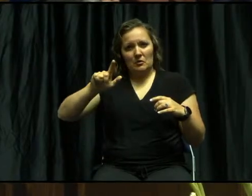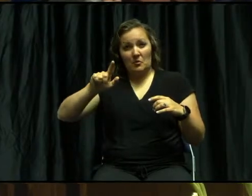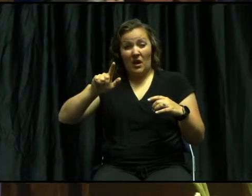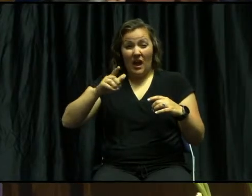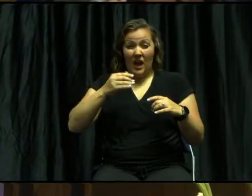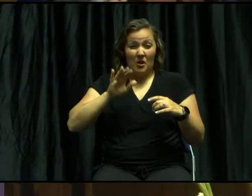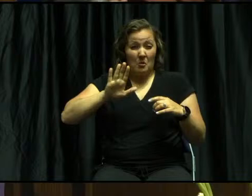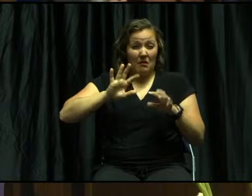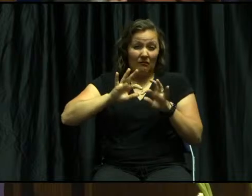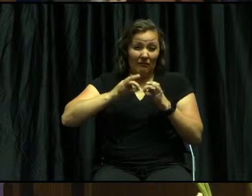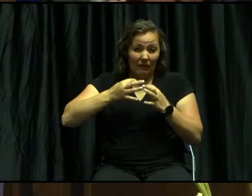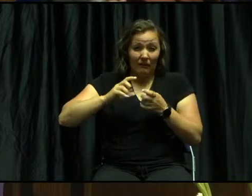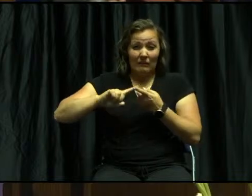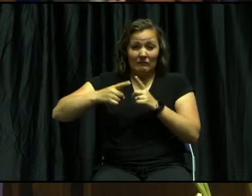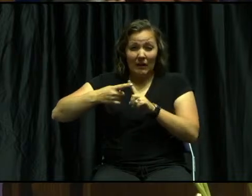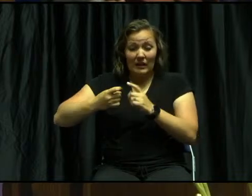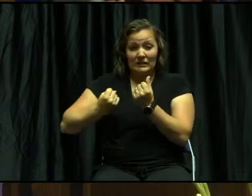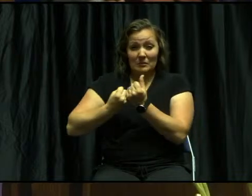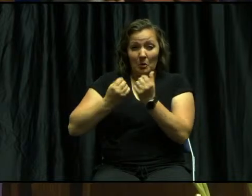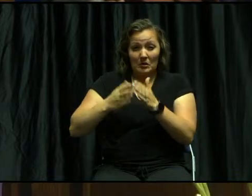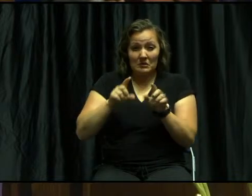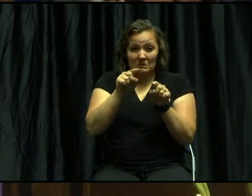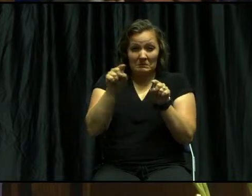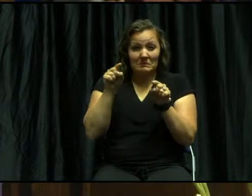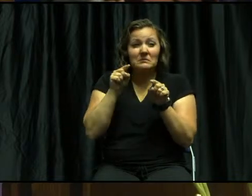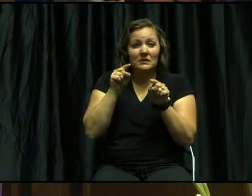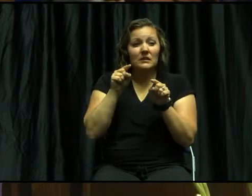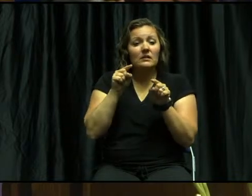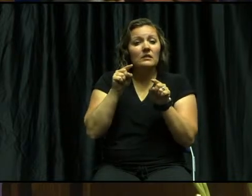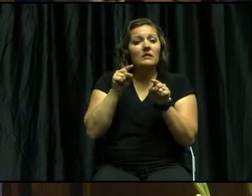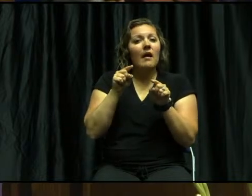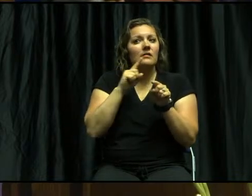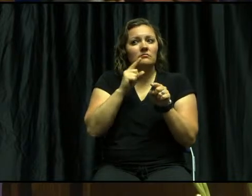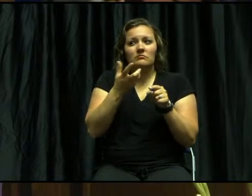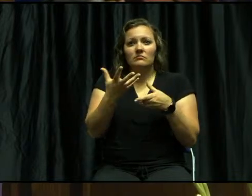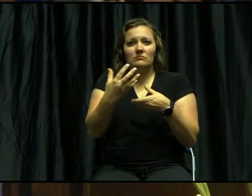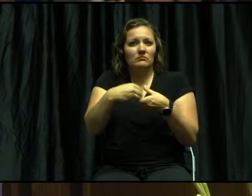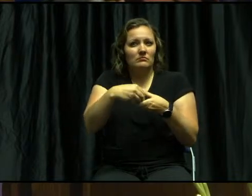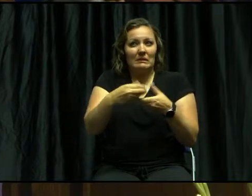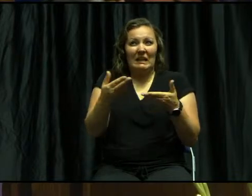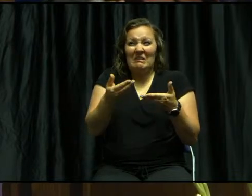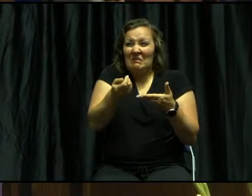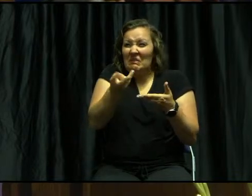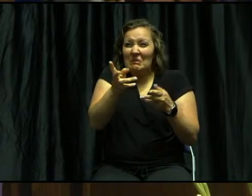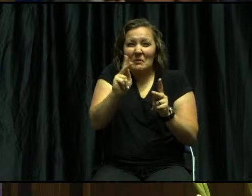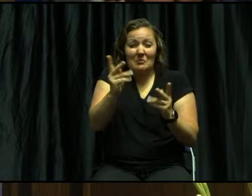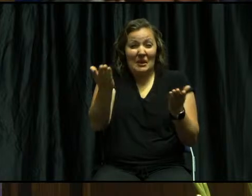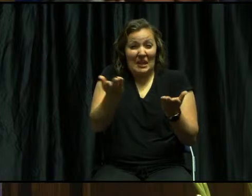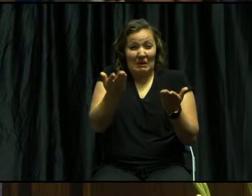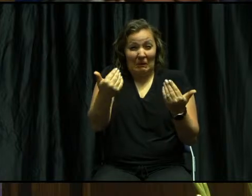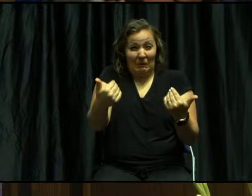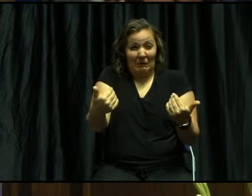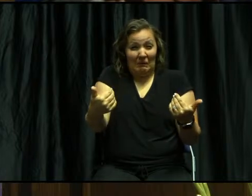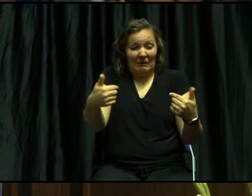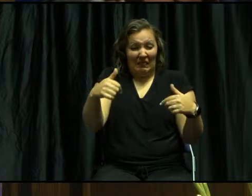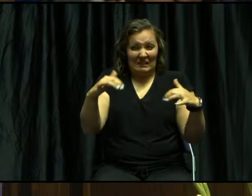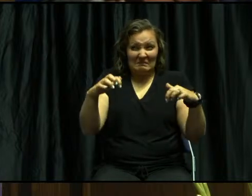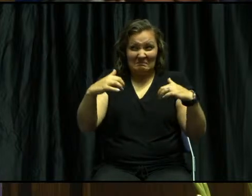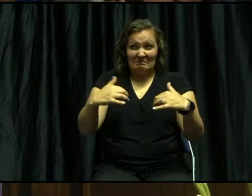family, friends, and supporters, whether you're among the few who are with us here in person or watching